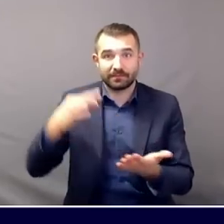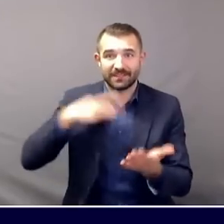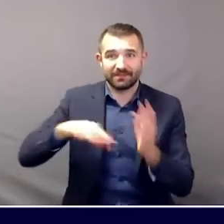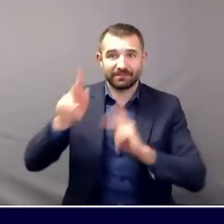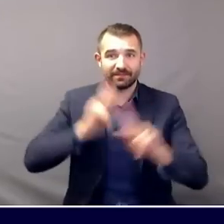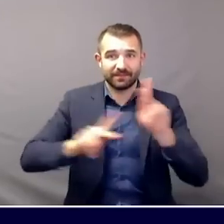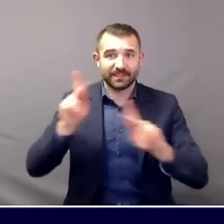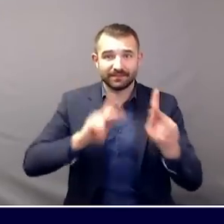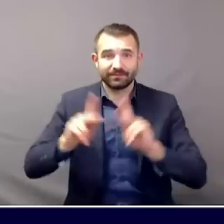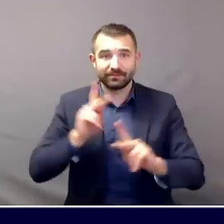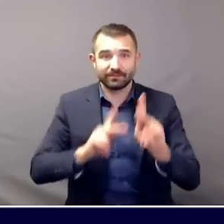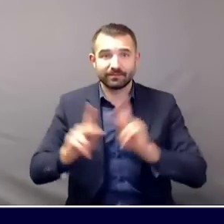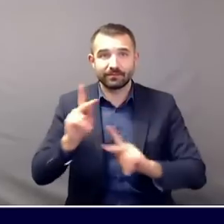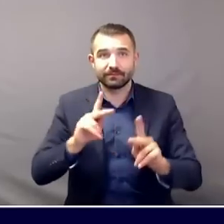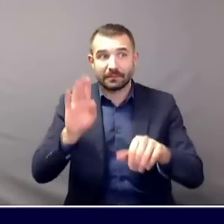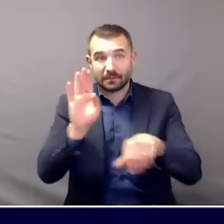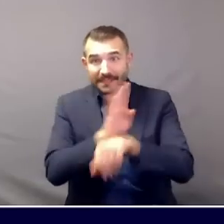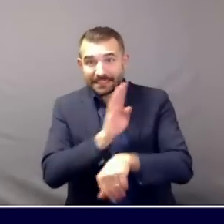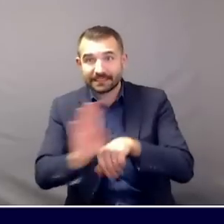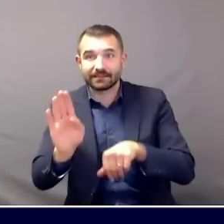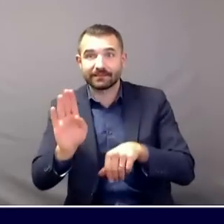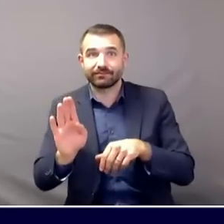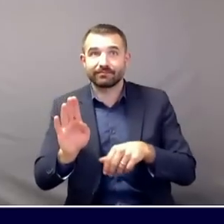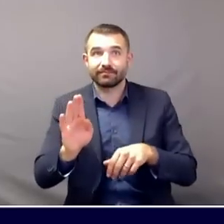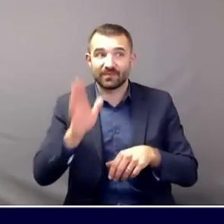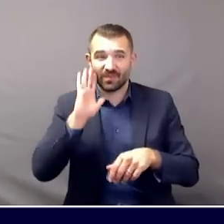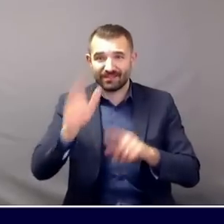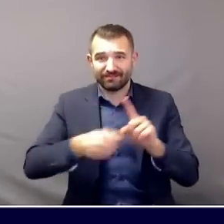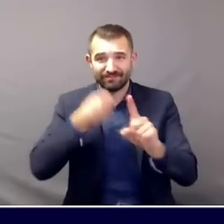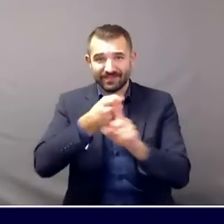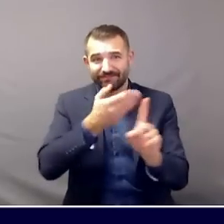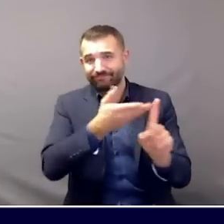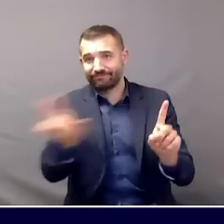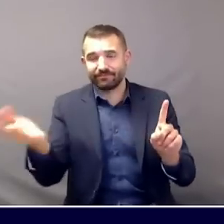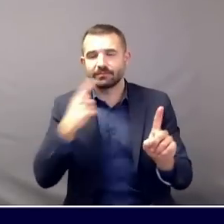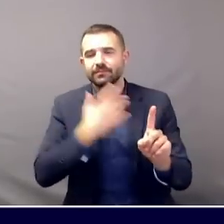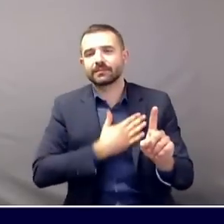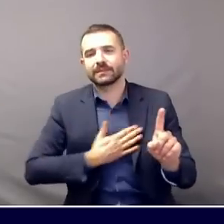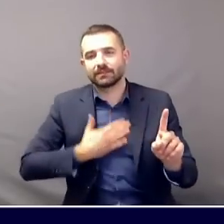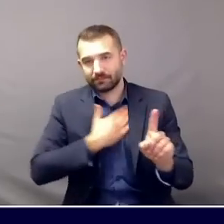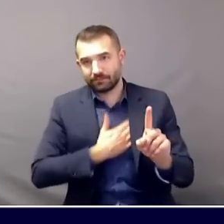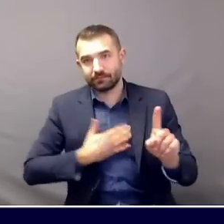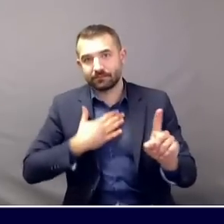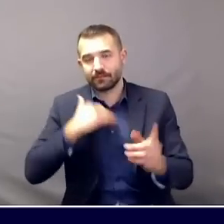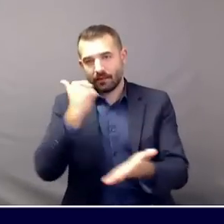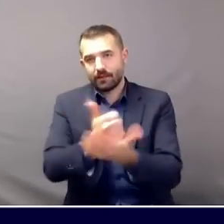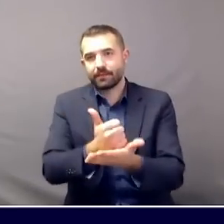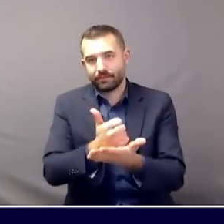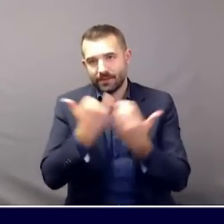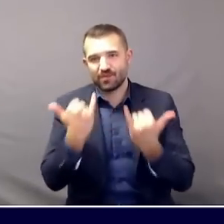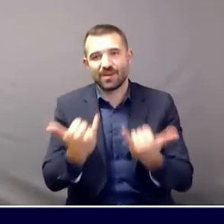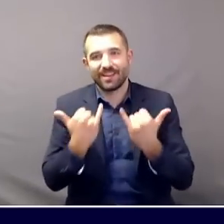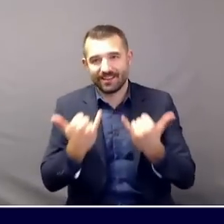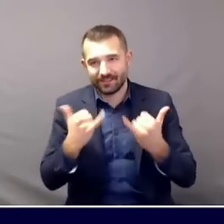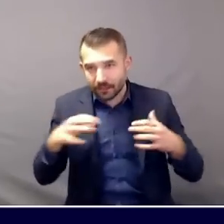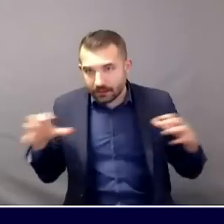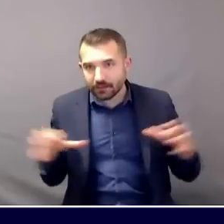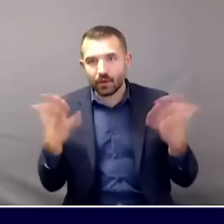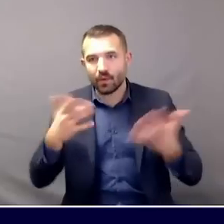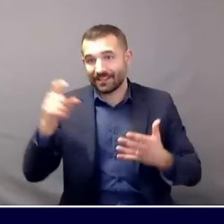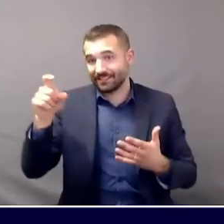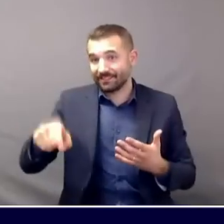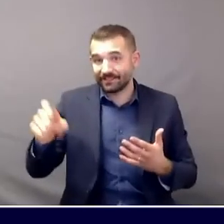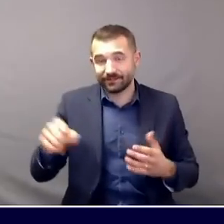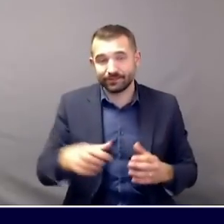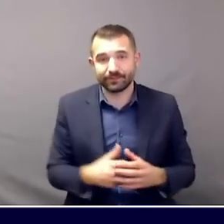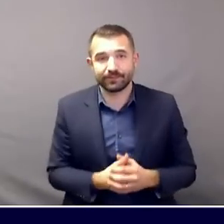businesses who may be affected by any further restrictions to just do our part, everybody do their part in